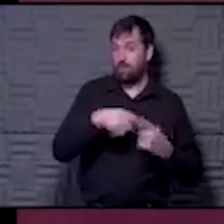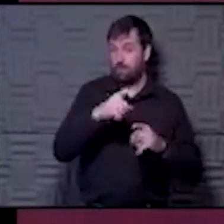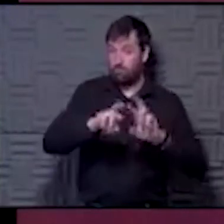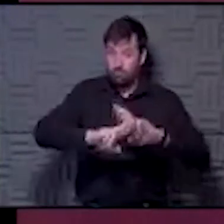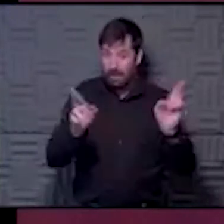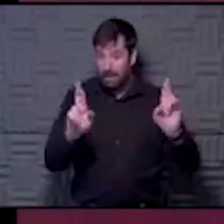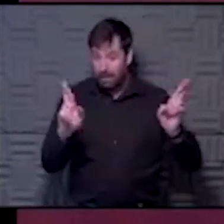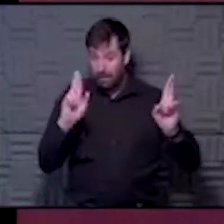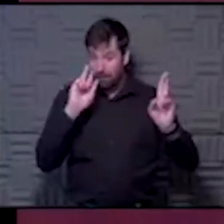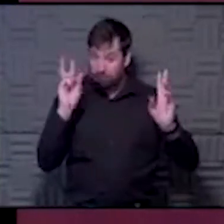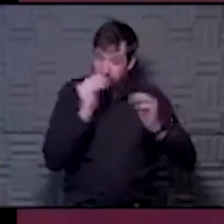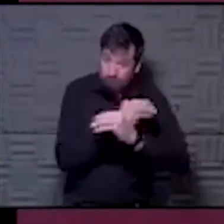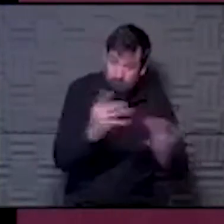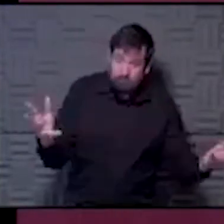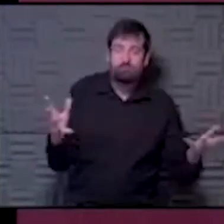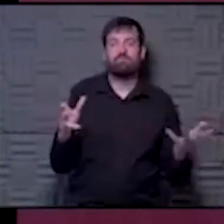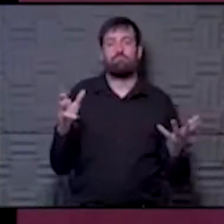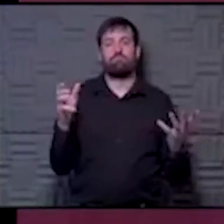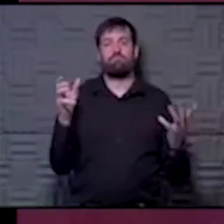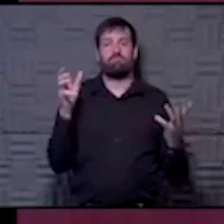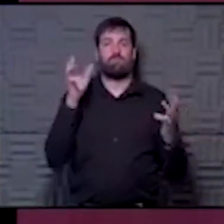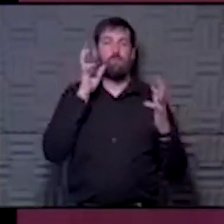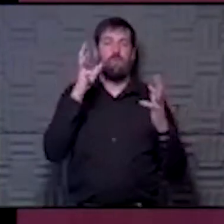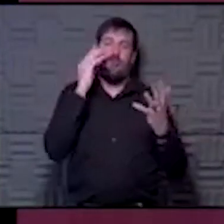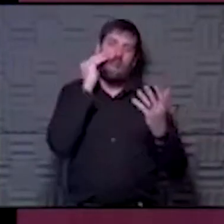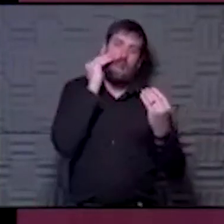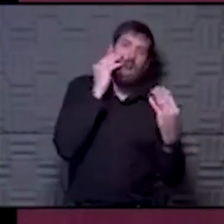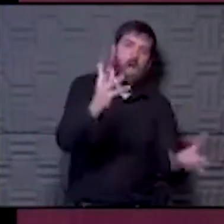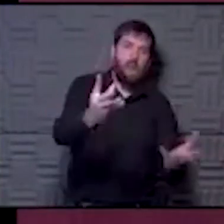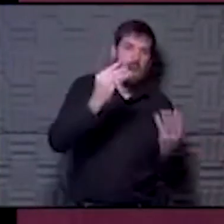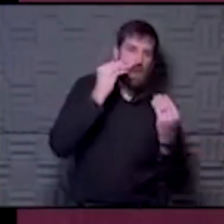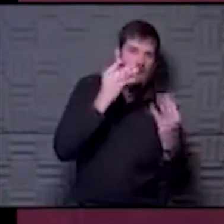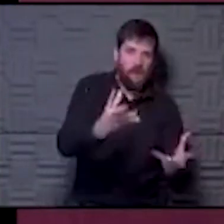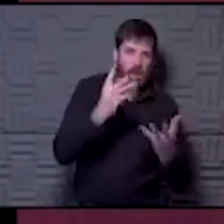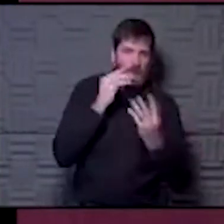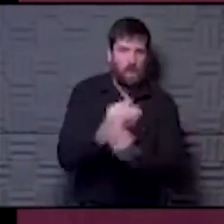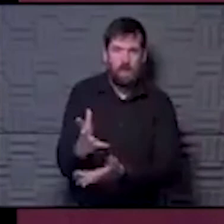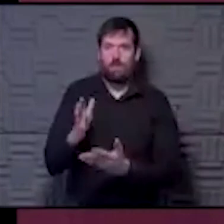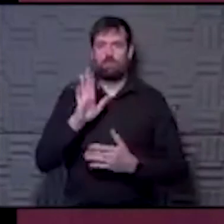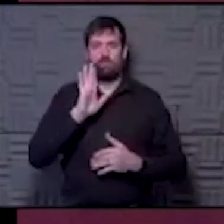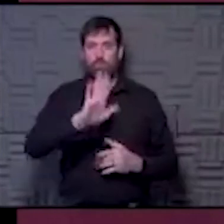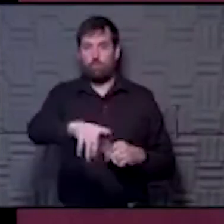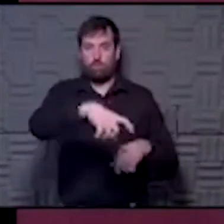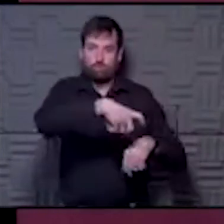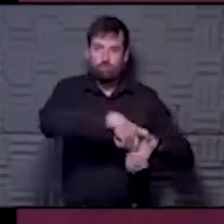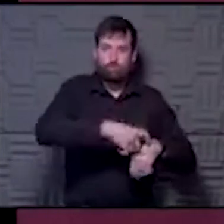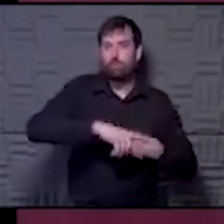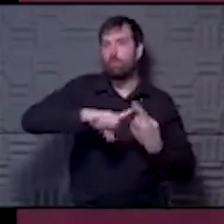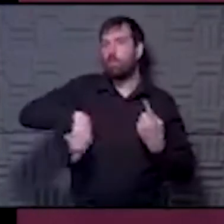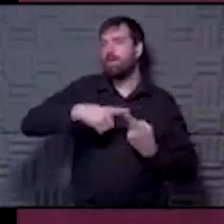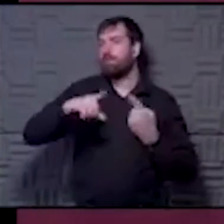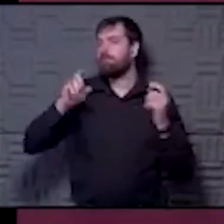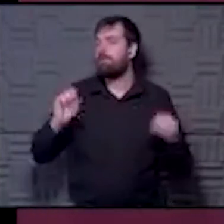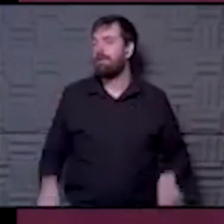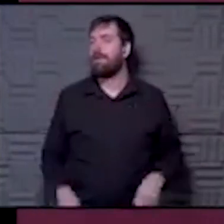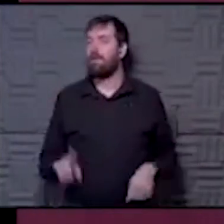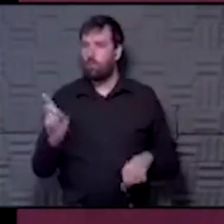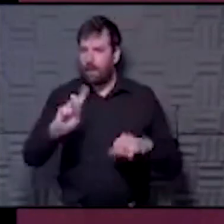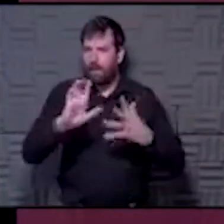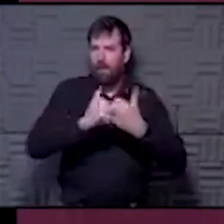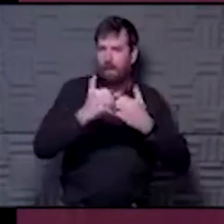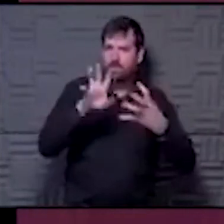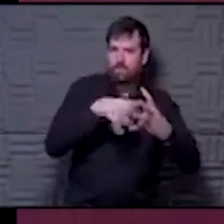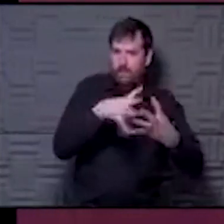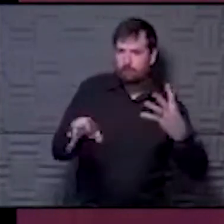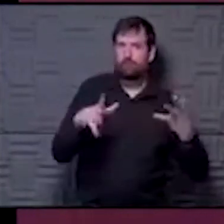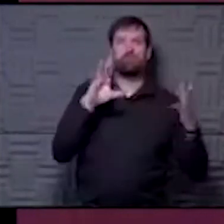to do that, we will over-communicate it with our patients about, here's your turn, here's when we can do it for you, here's how you schedule it. So you'll get a